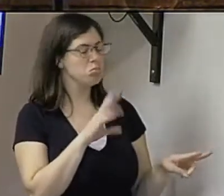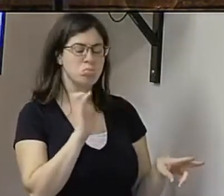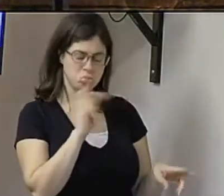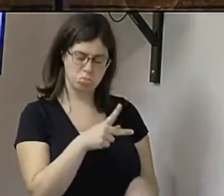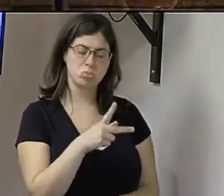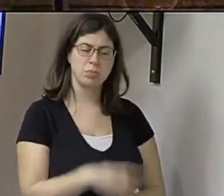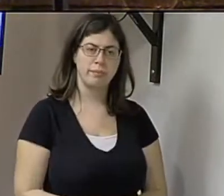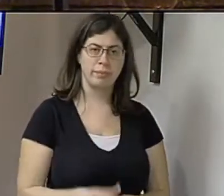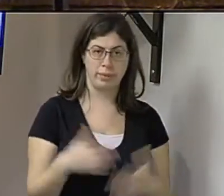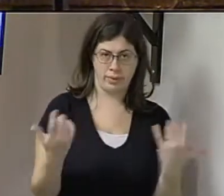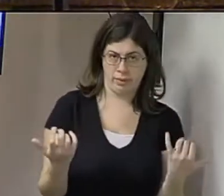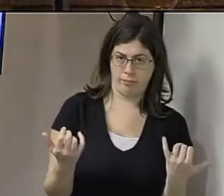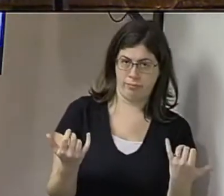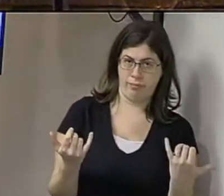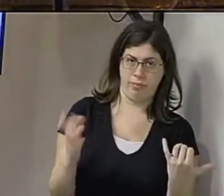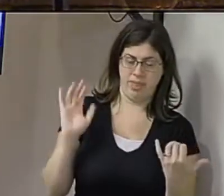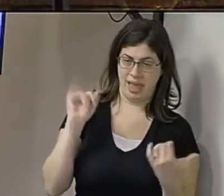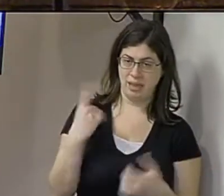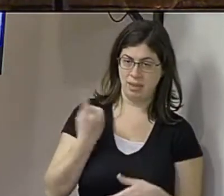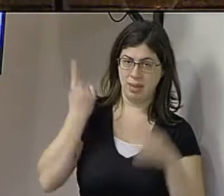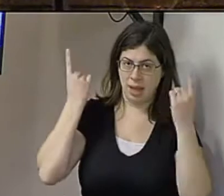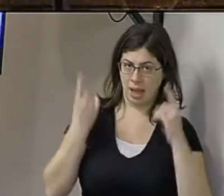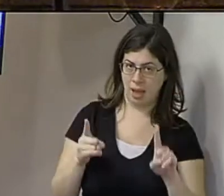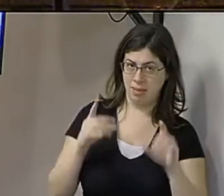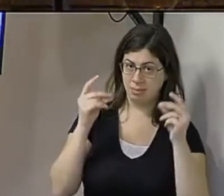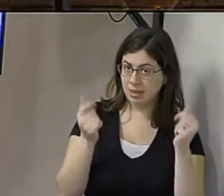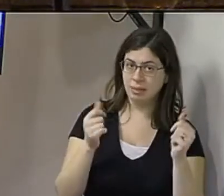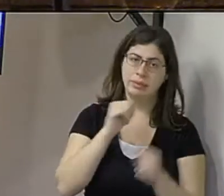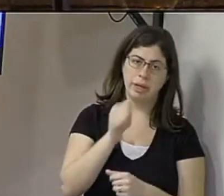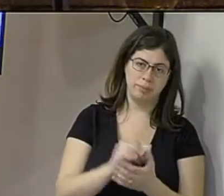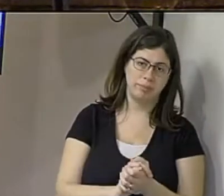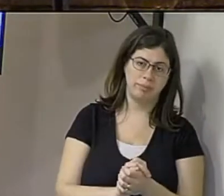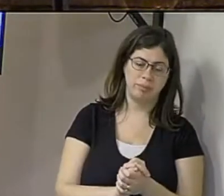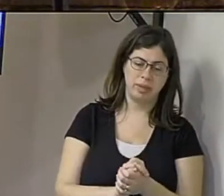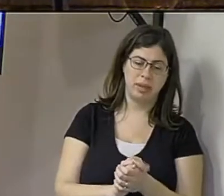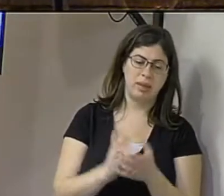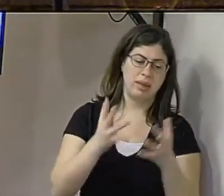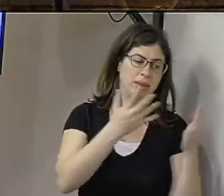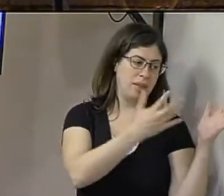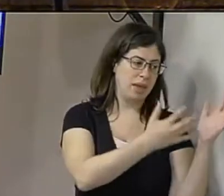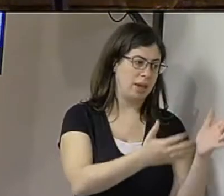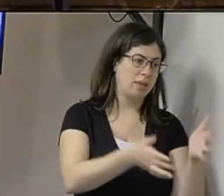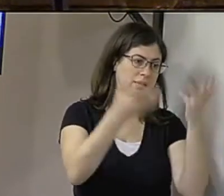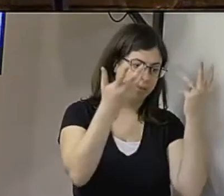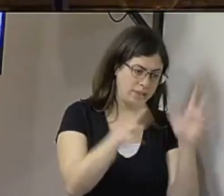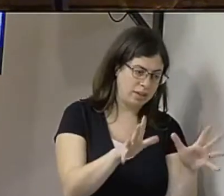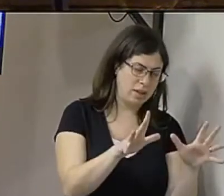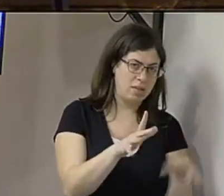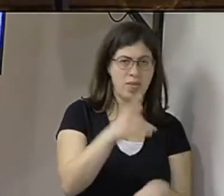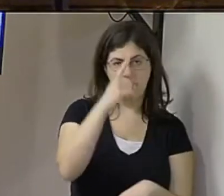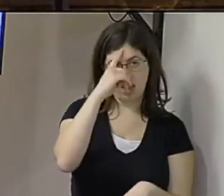Now, historically, this isn't something that happened immediately. When it says, after these things, we believe that there's about